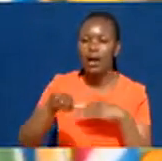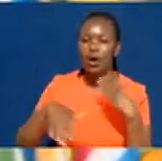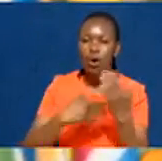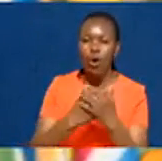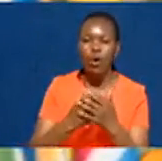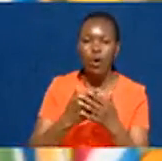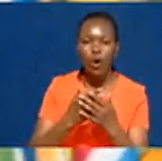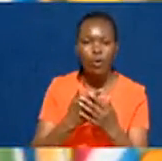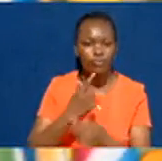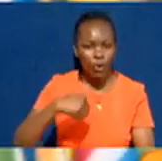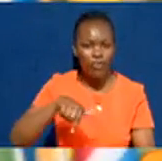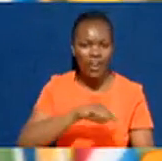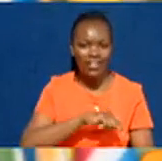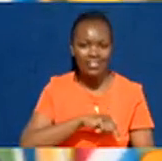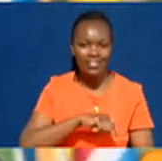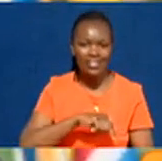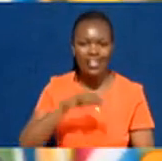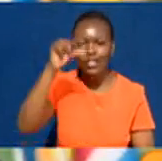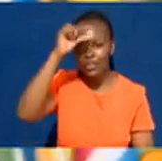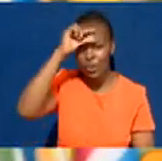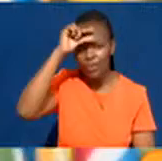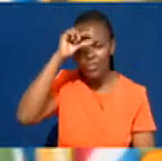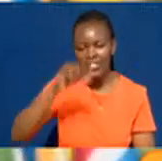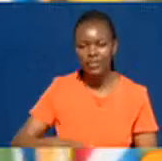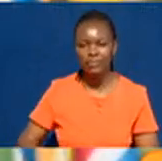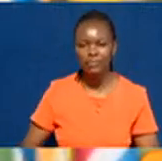into office.